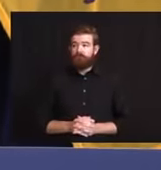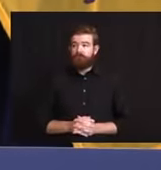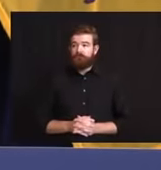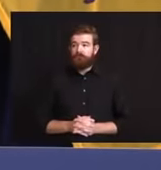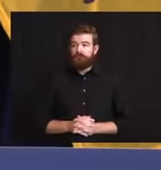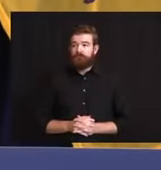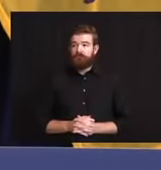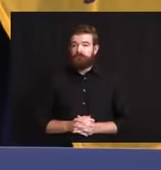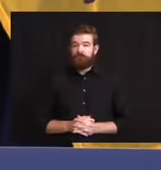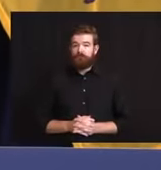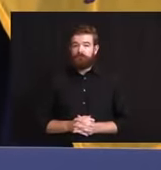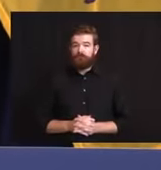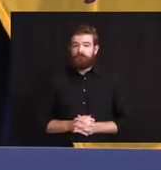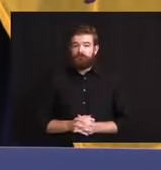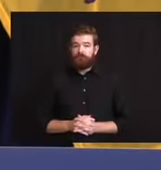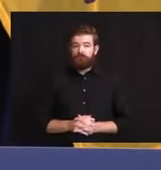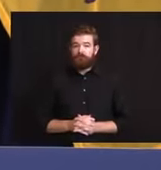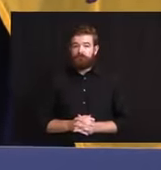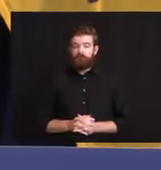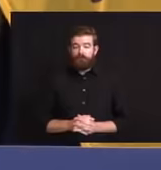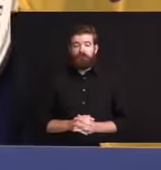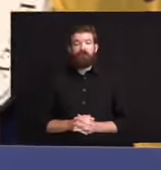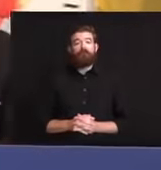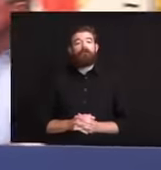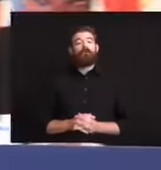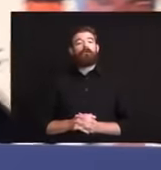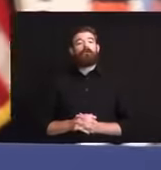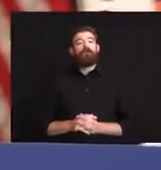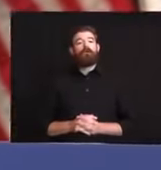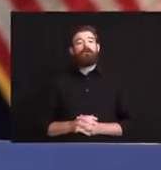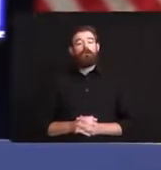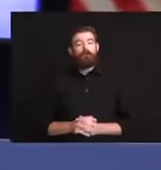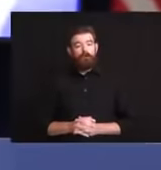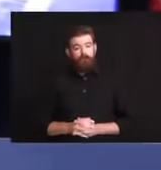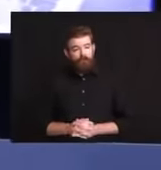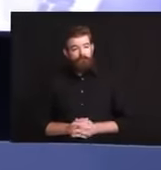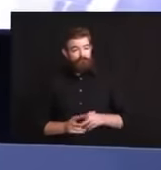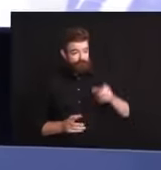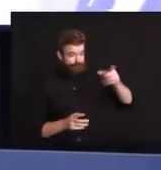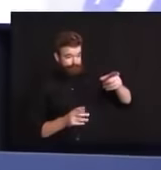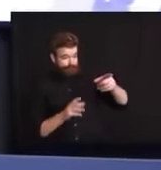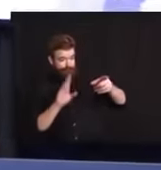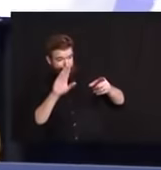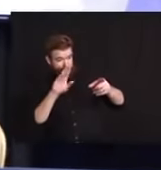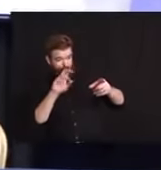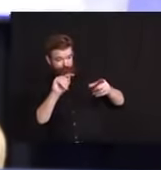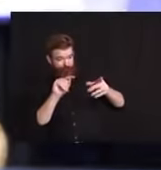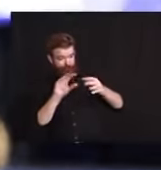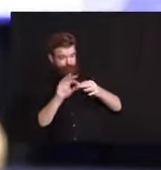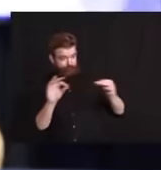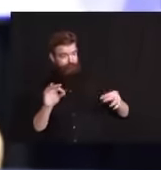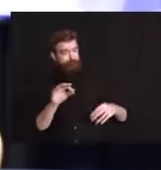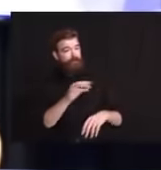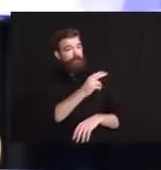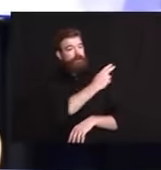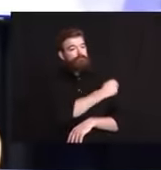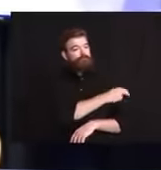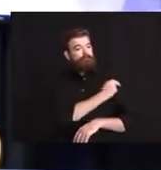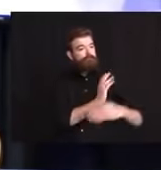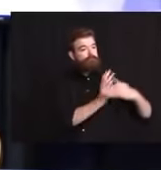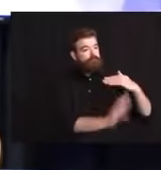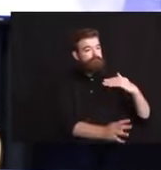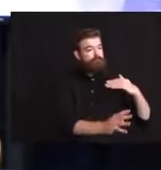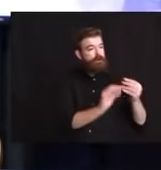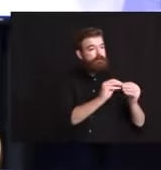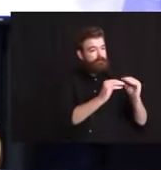real, and is it worth it? I think we're seeing a large percentage in younger individuals, so that might not